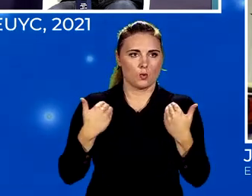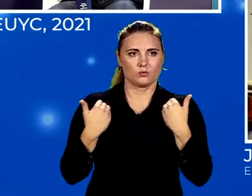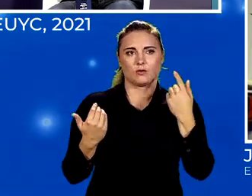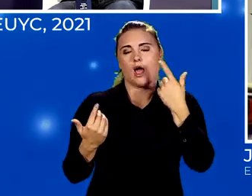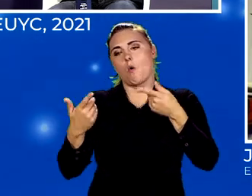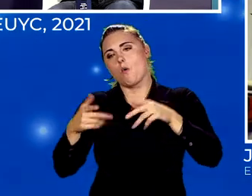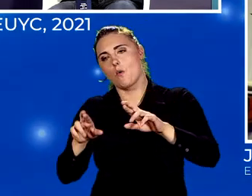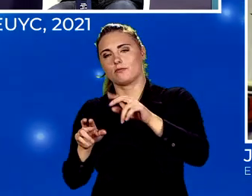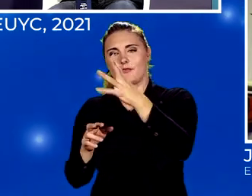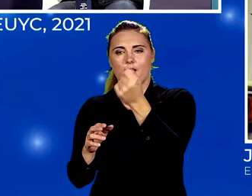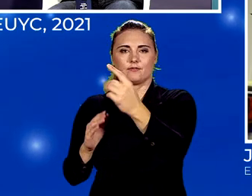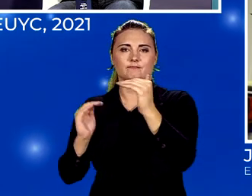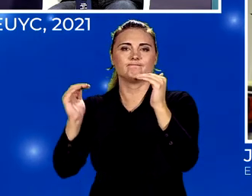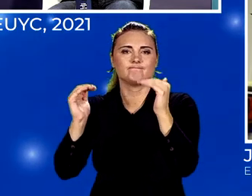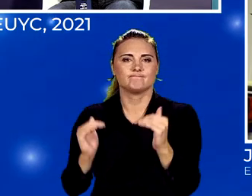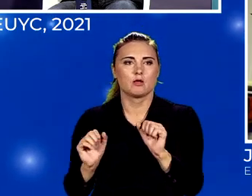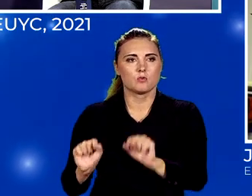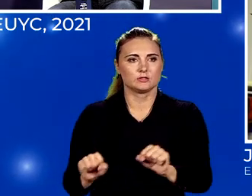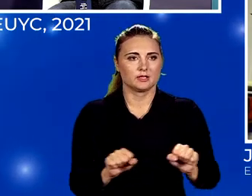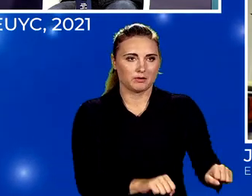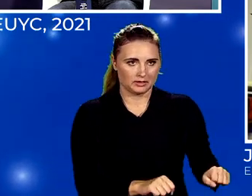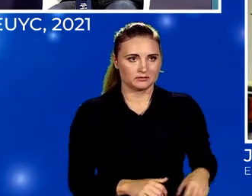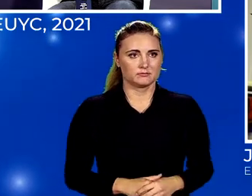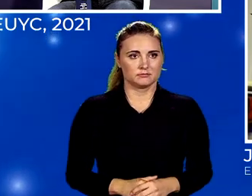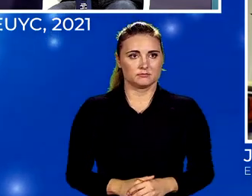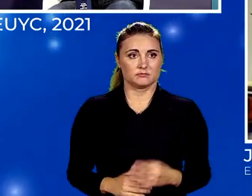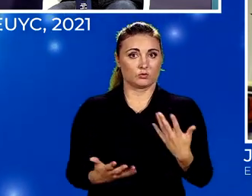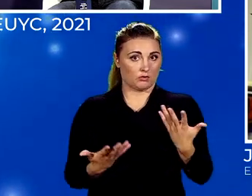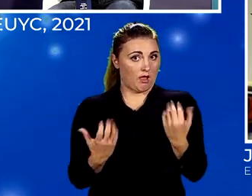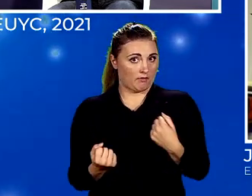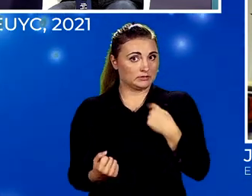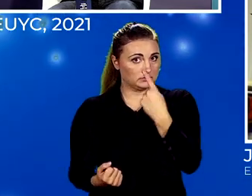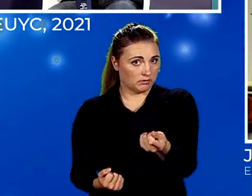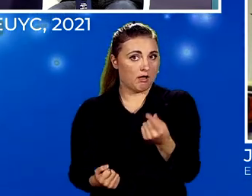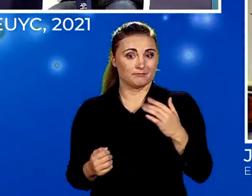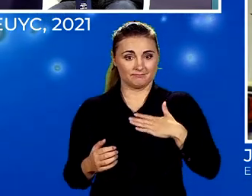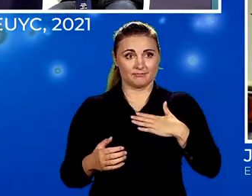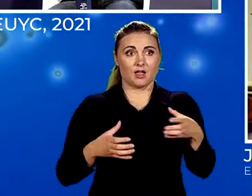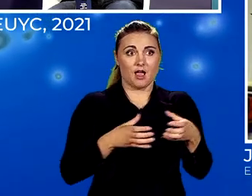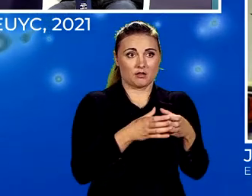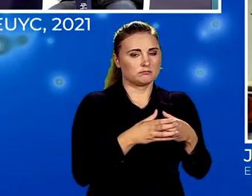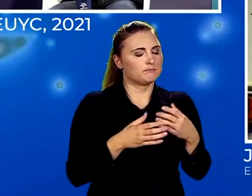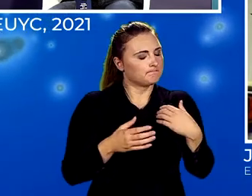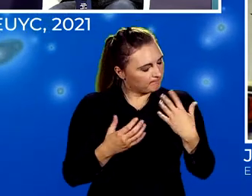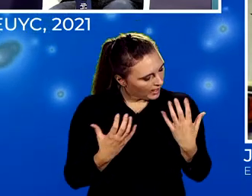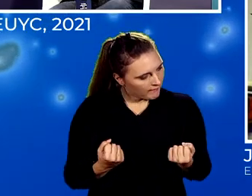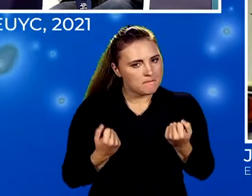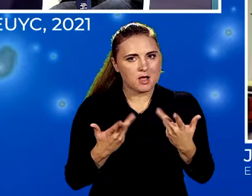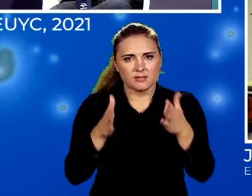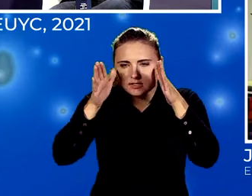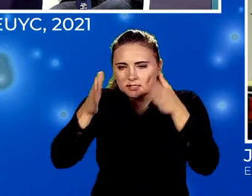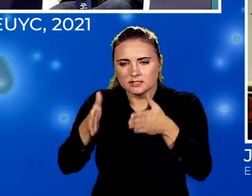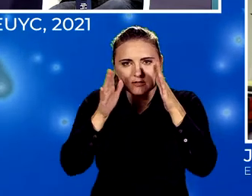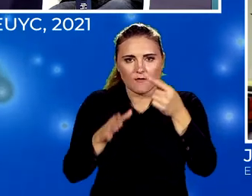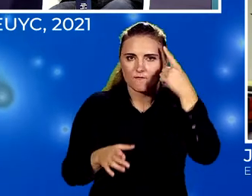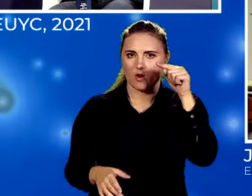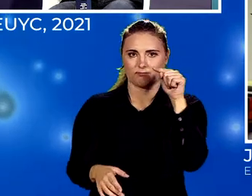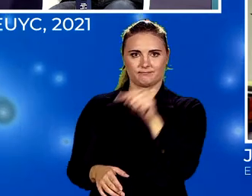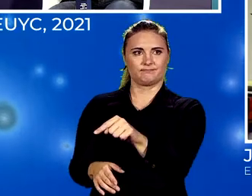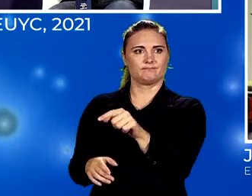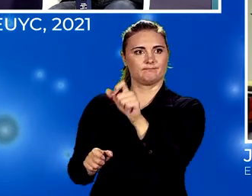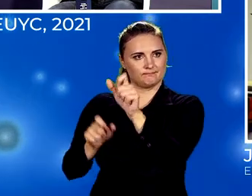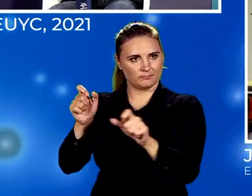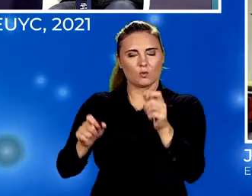opportunities. I must say that national agencies are extremely working on this, and I think that we will be working also in the